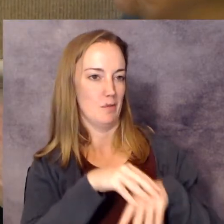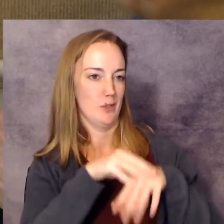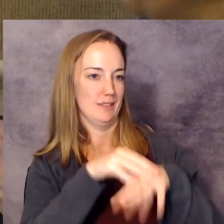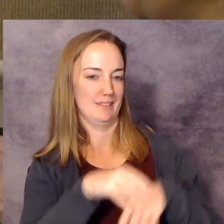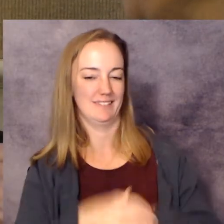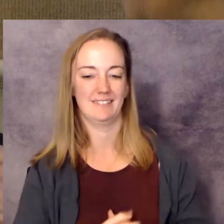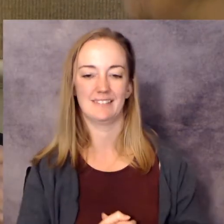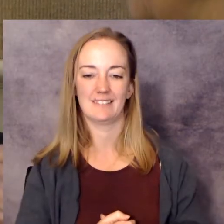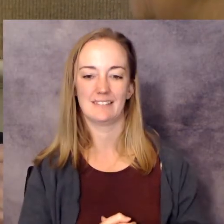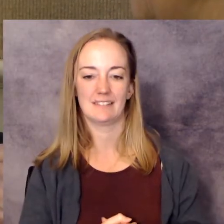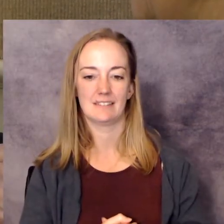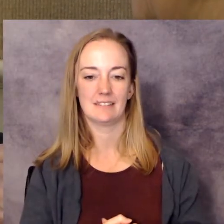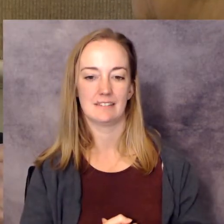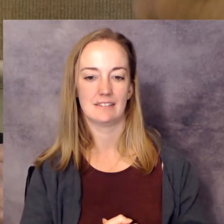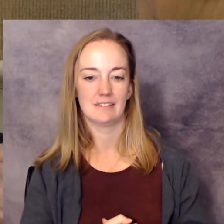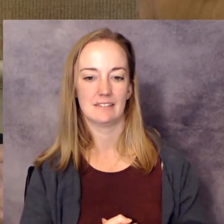octopus.